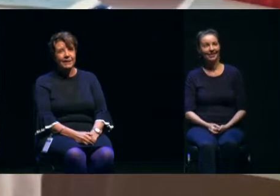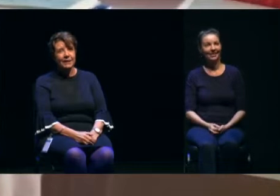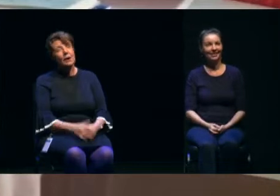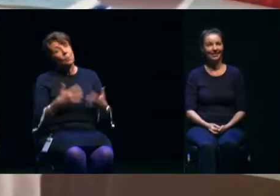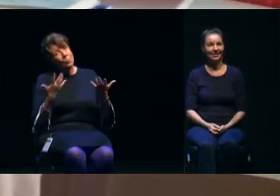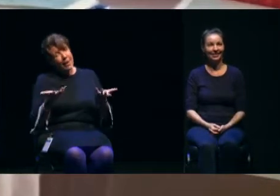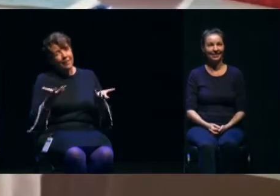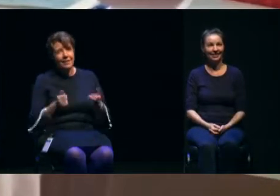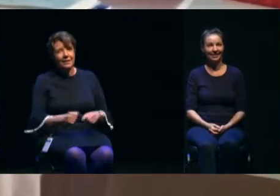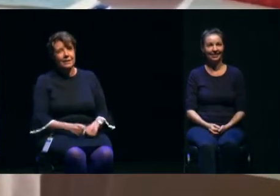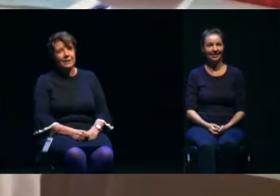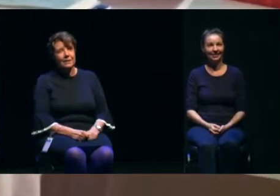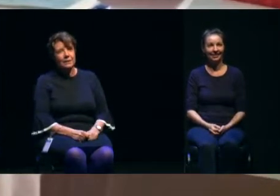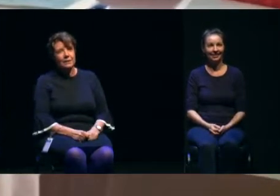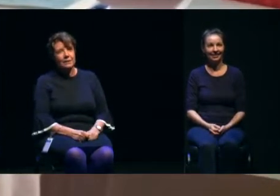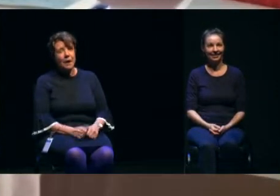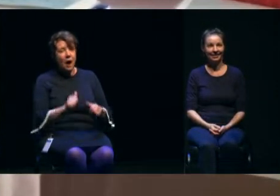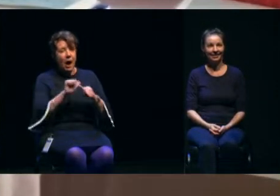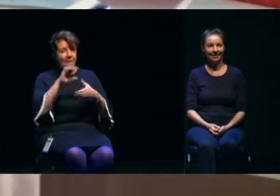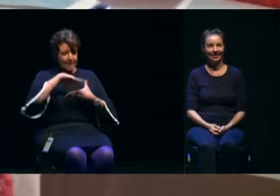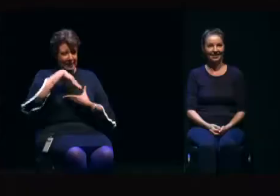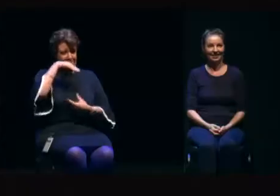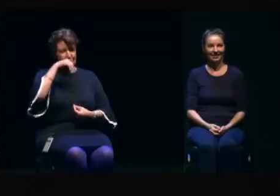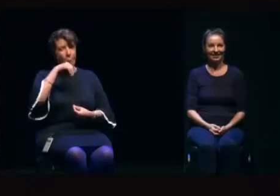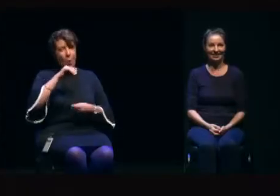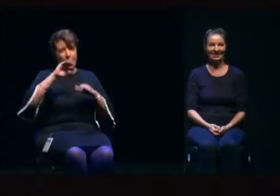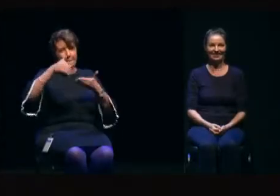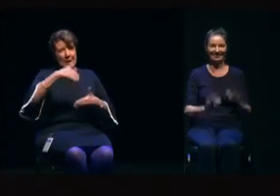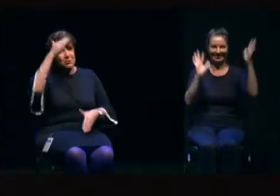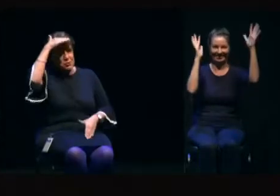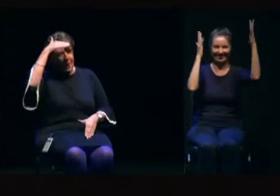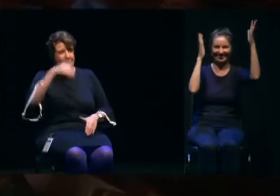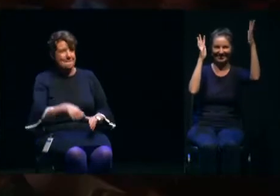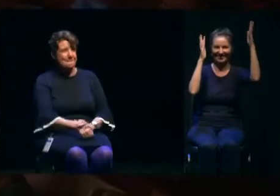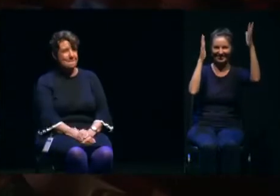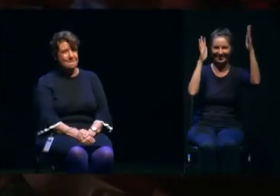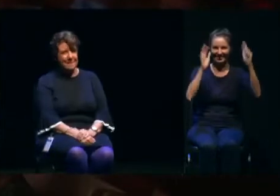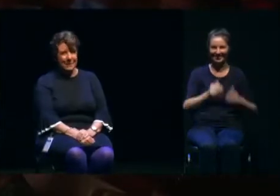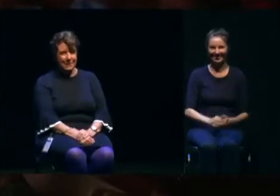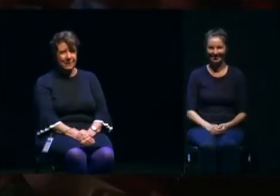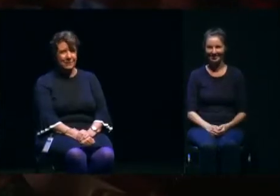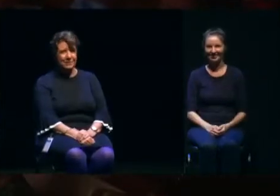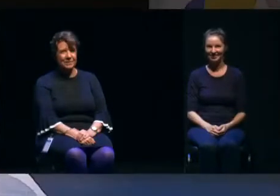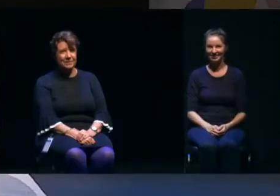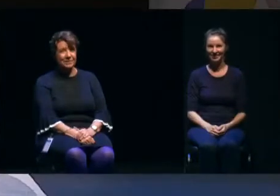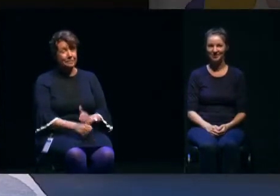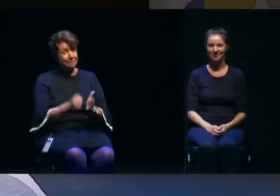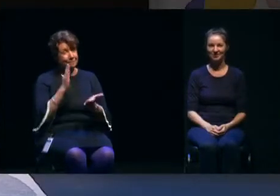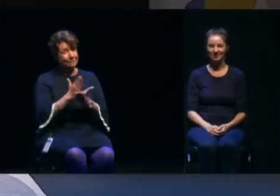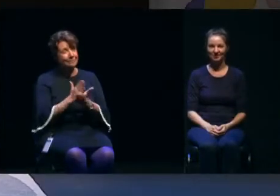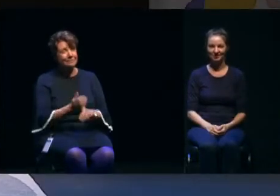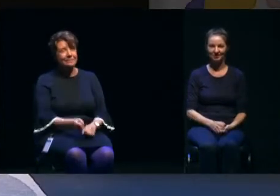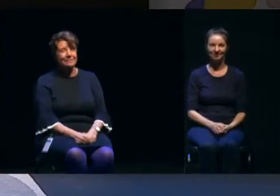Well, I have a better soul than him. You do indeed. Yeah, I do. You do